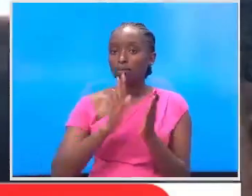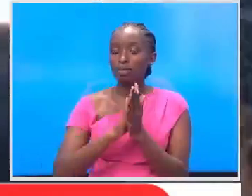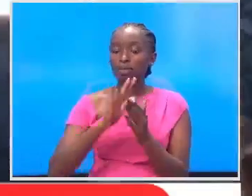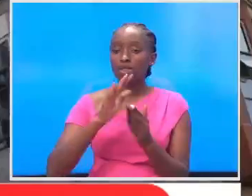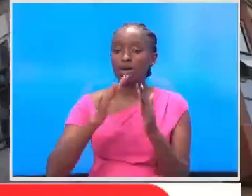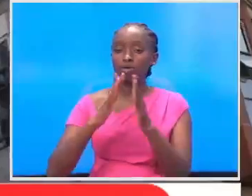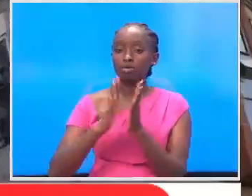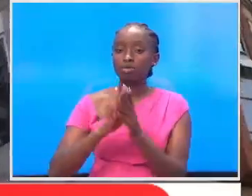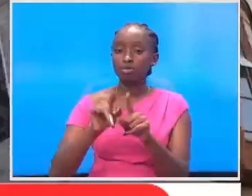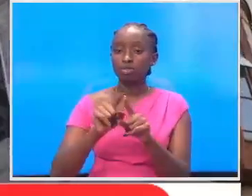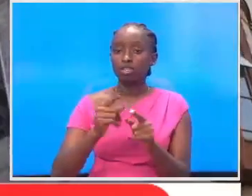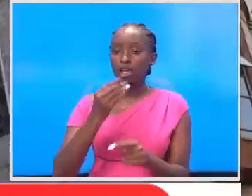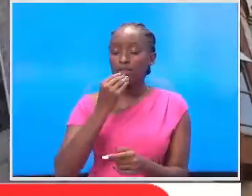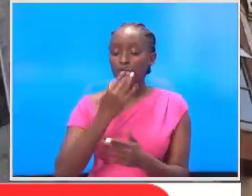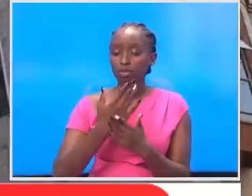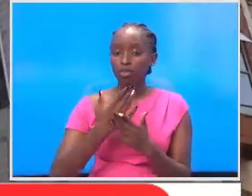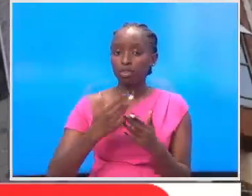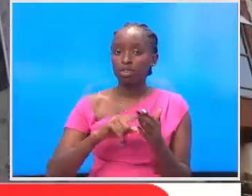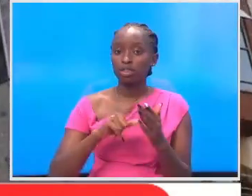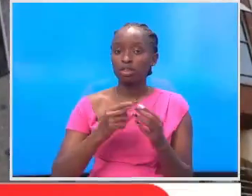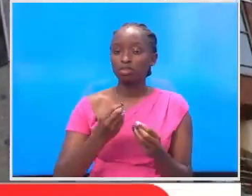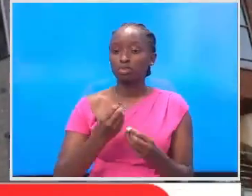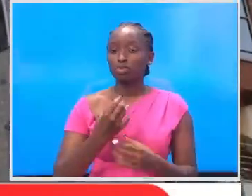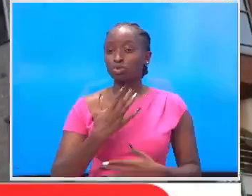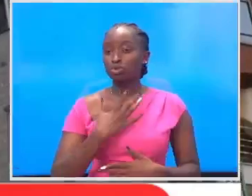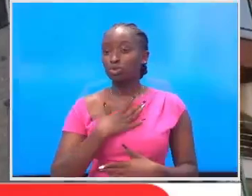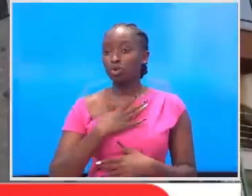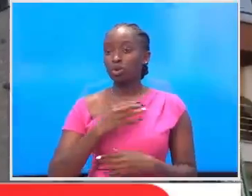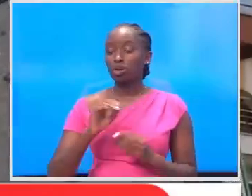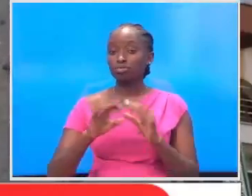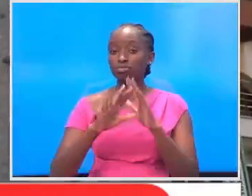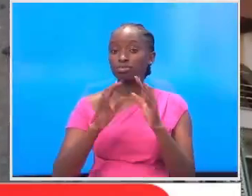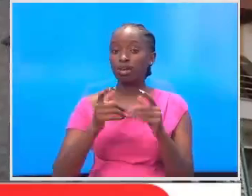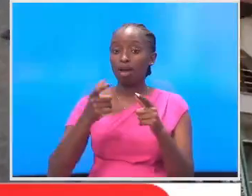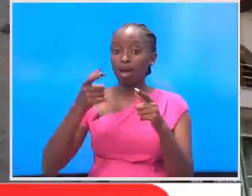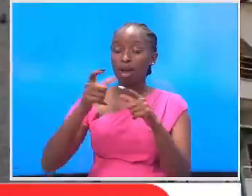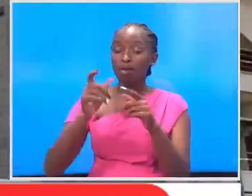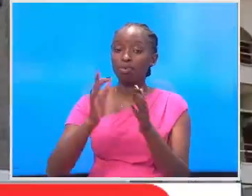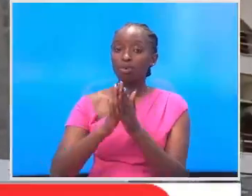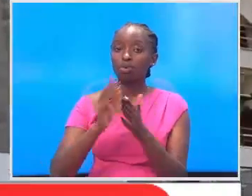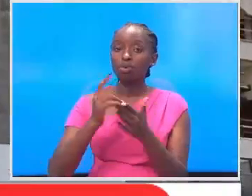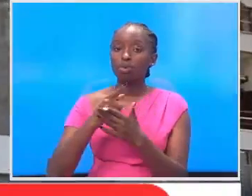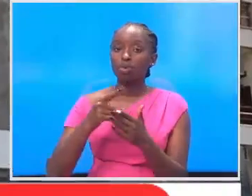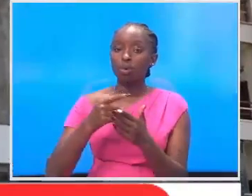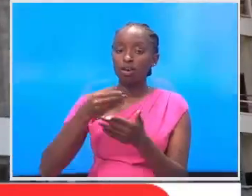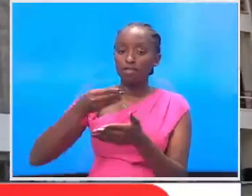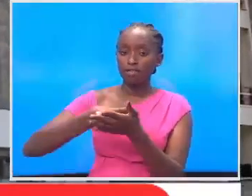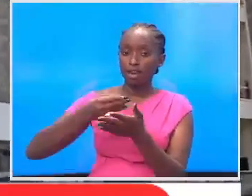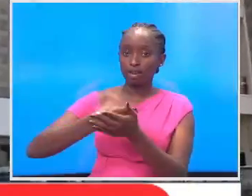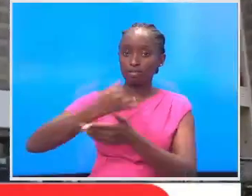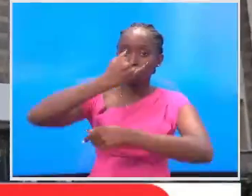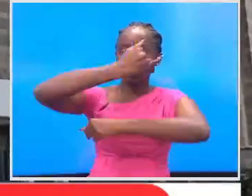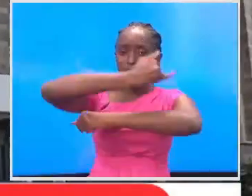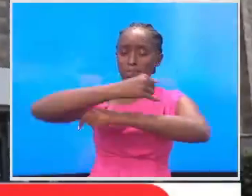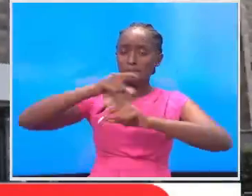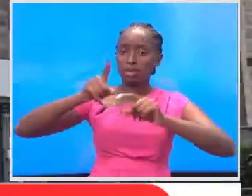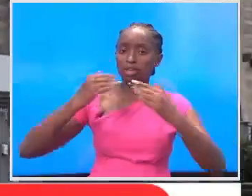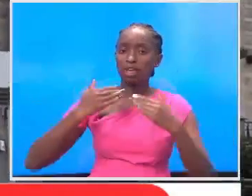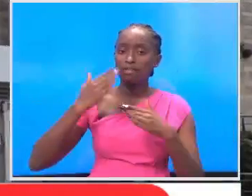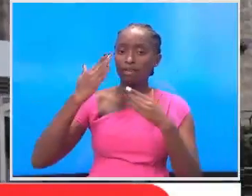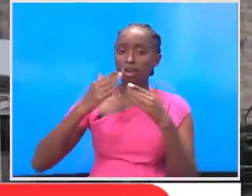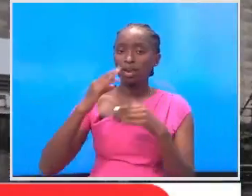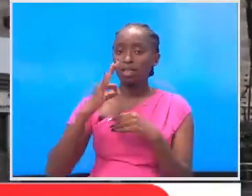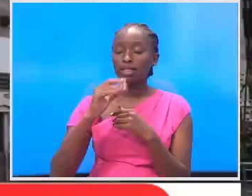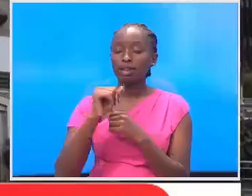food items. This shock's clearly extended to financial institutions as the end of the third quarter of the year